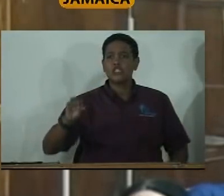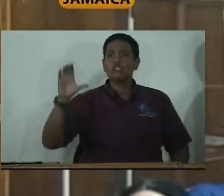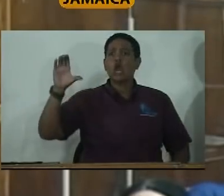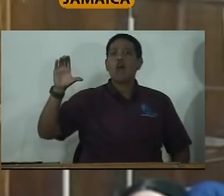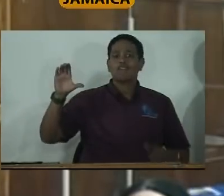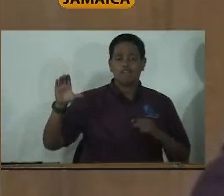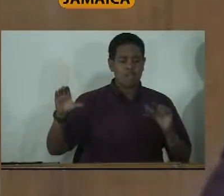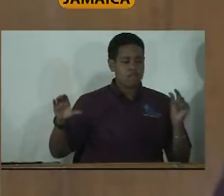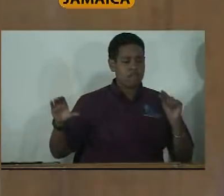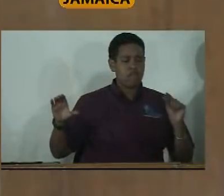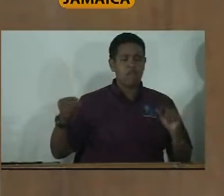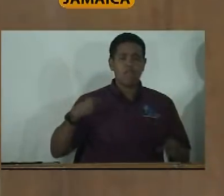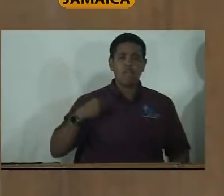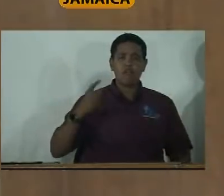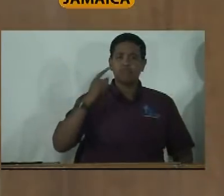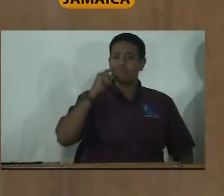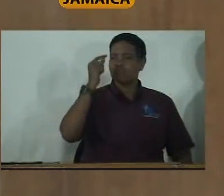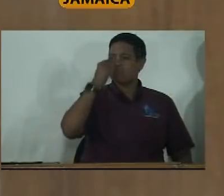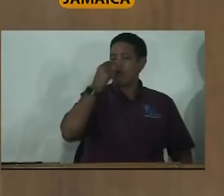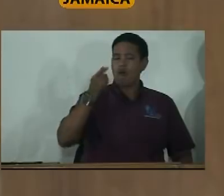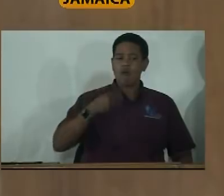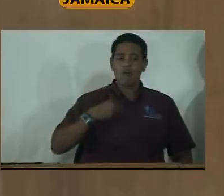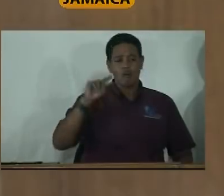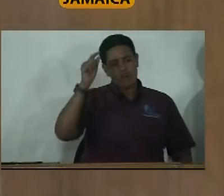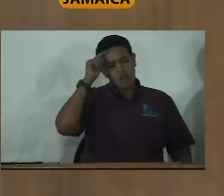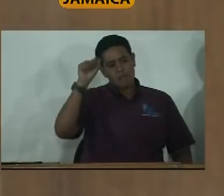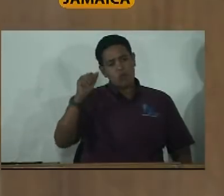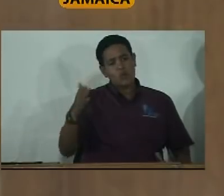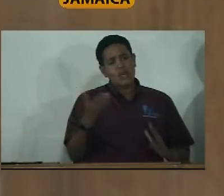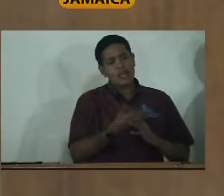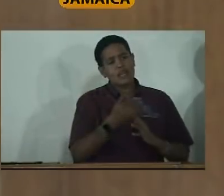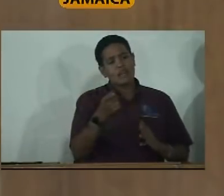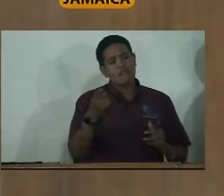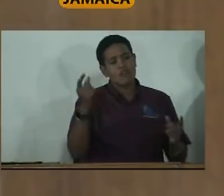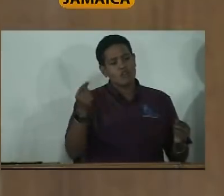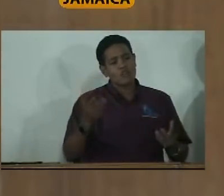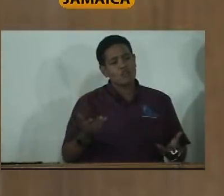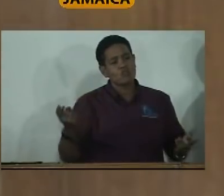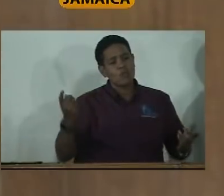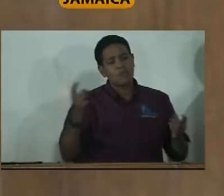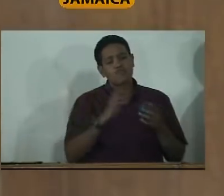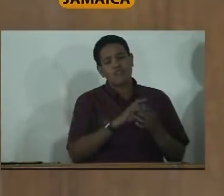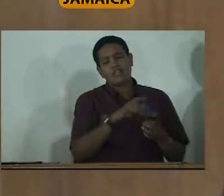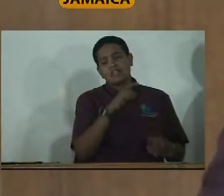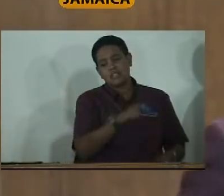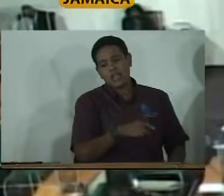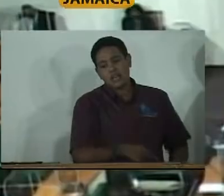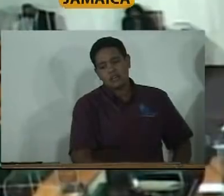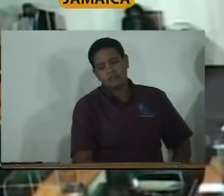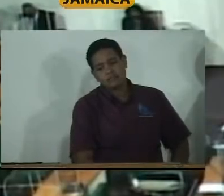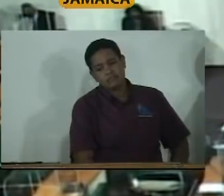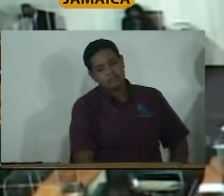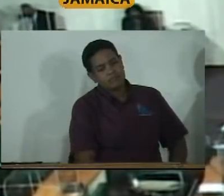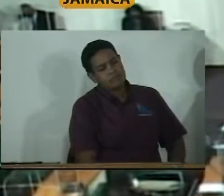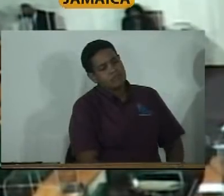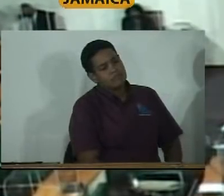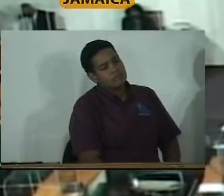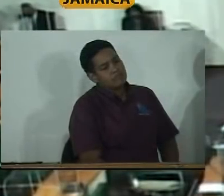claim. Government could intervene and do that on our behalf.